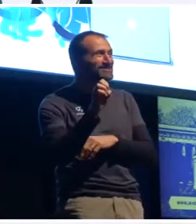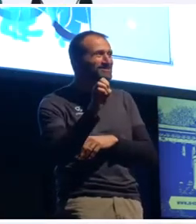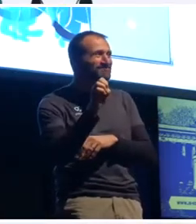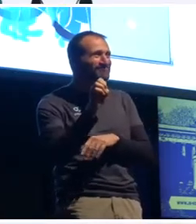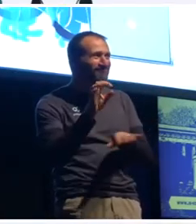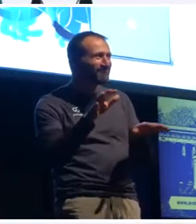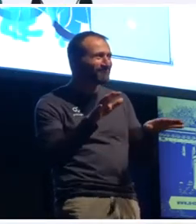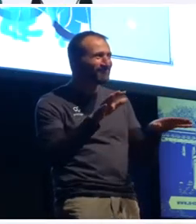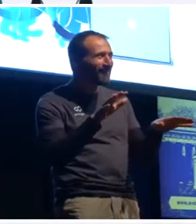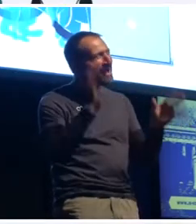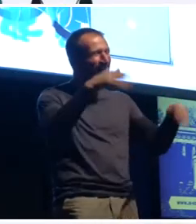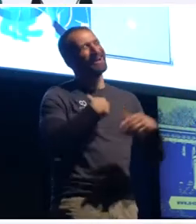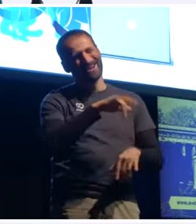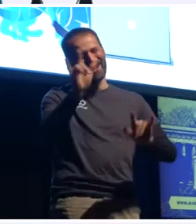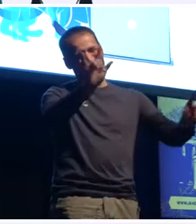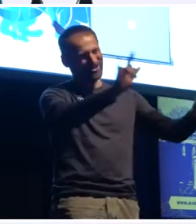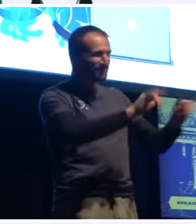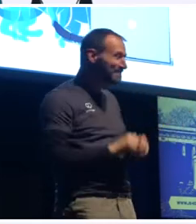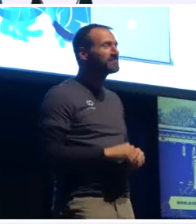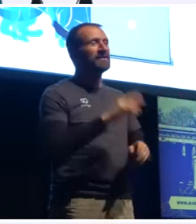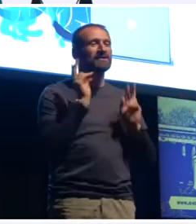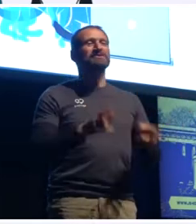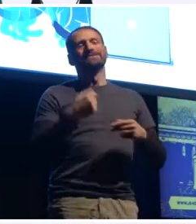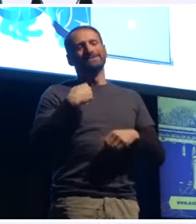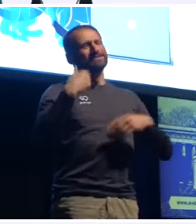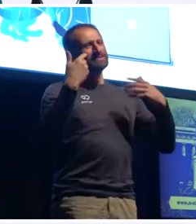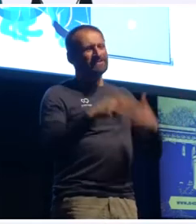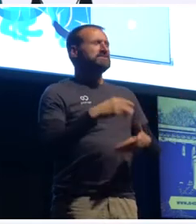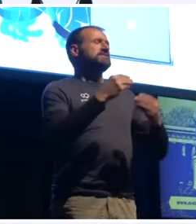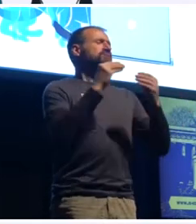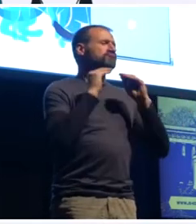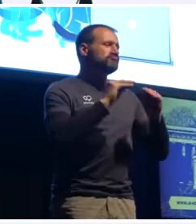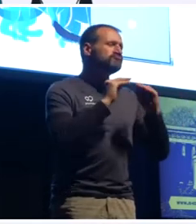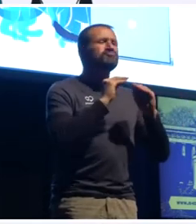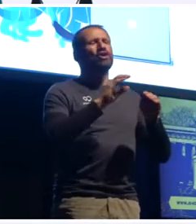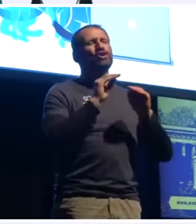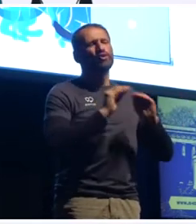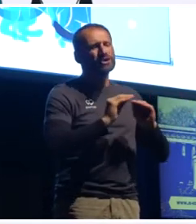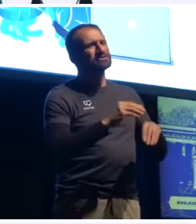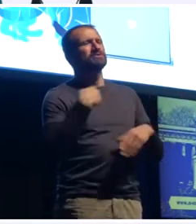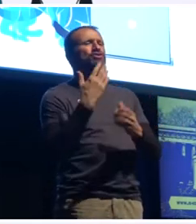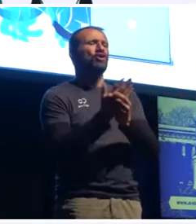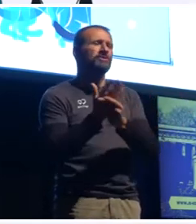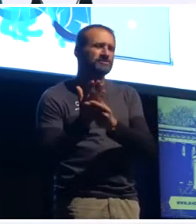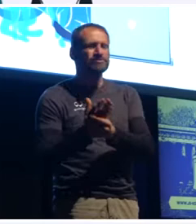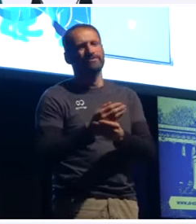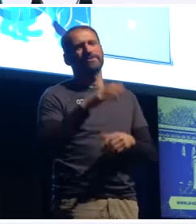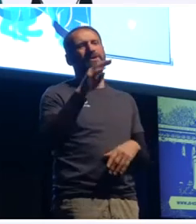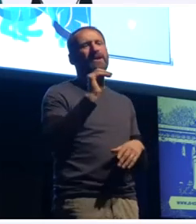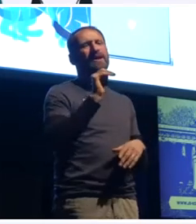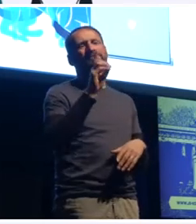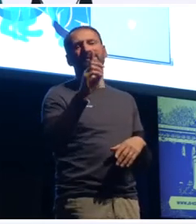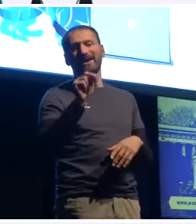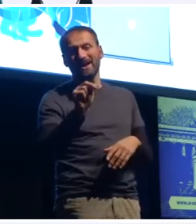You might know me from my work with web animation. I've written courses, I've done documentation with the wonderful folks at MDN, love